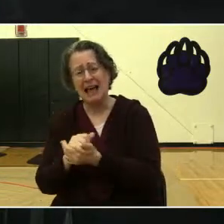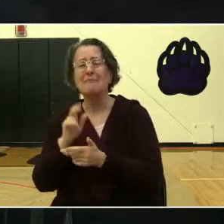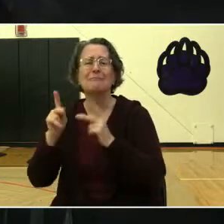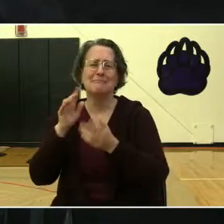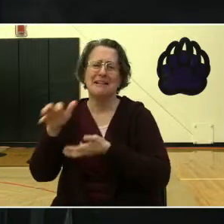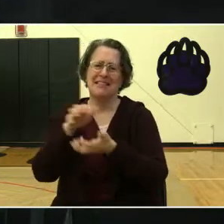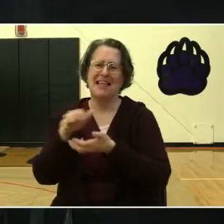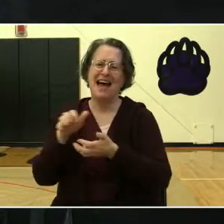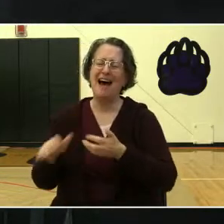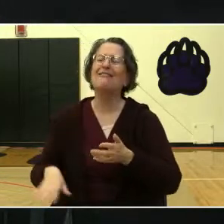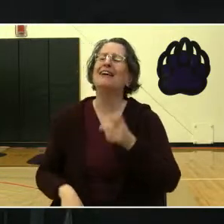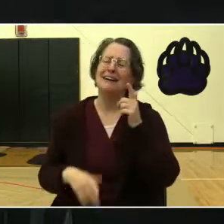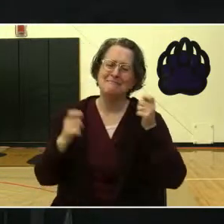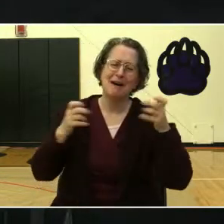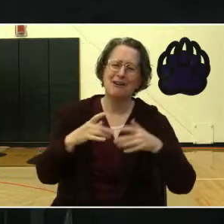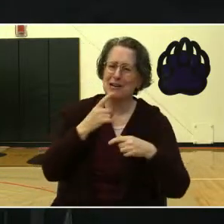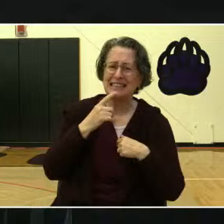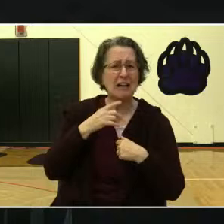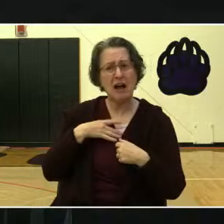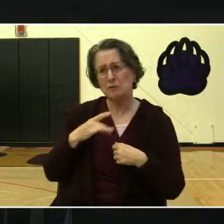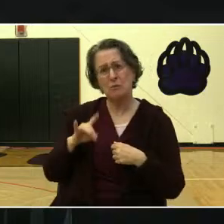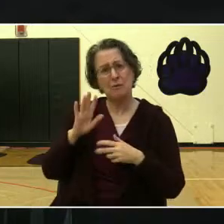sad Mr